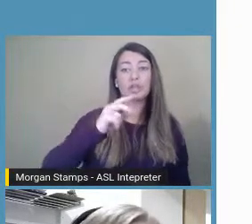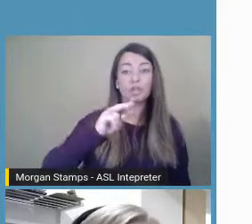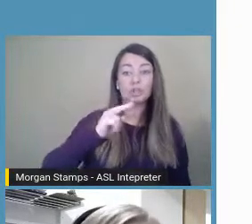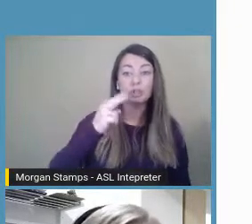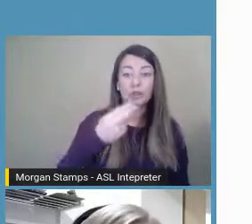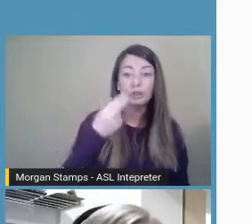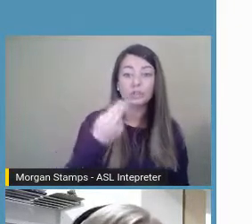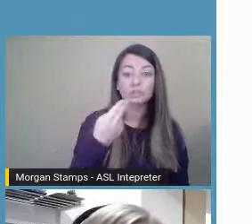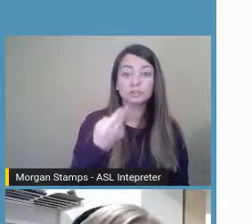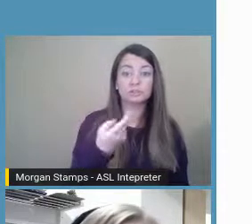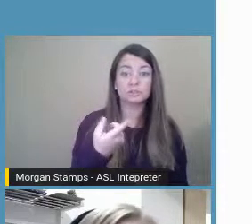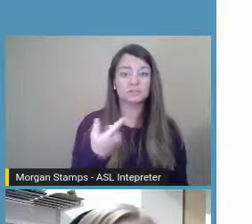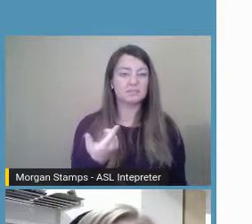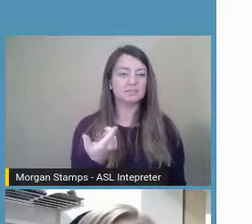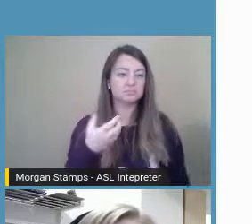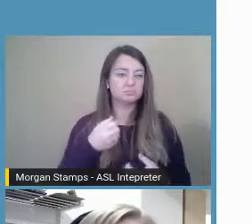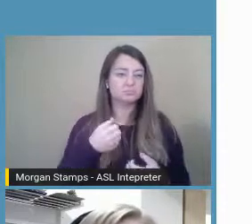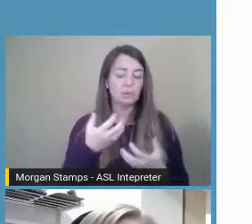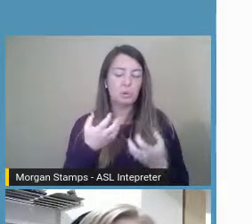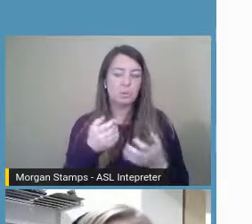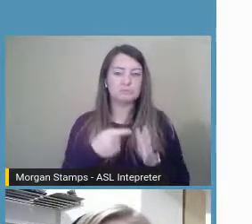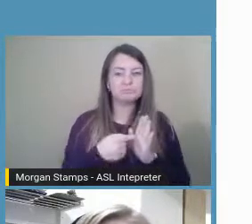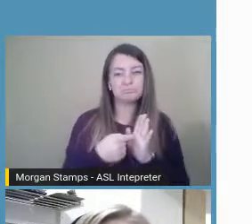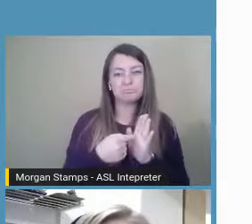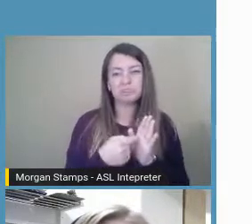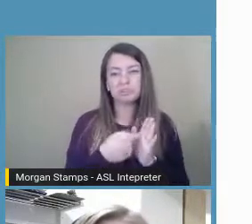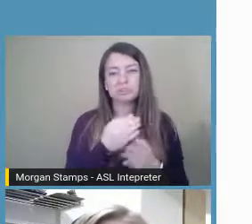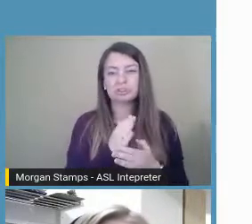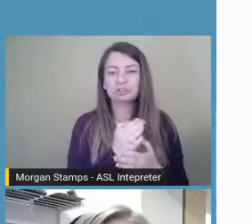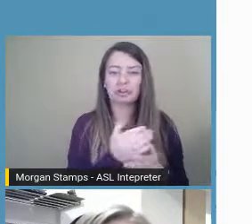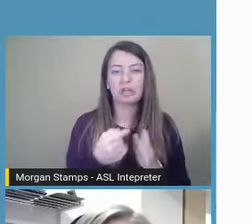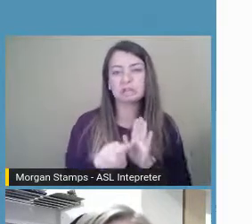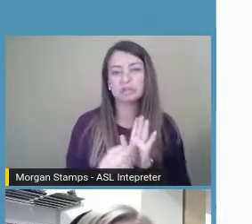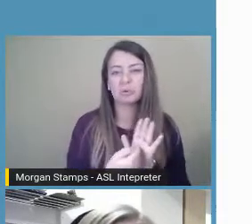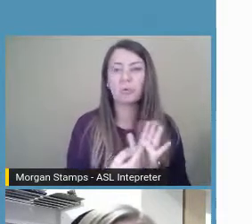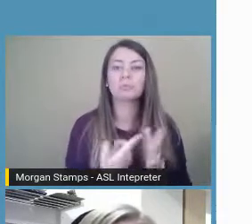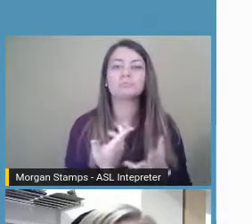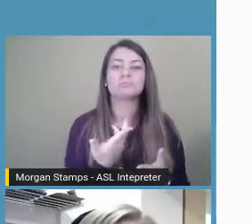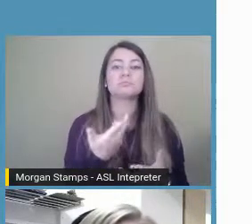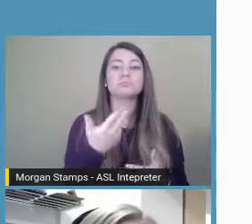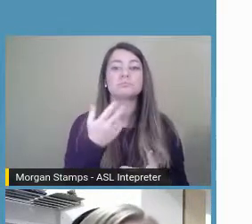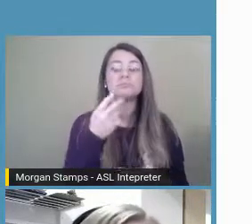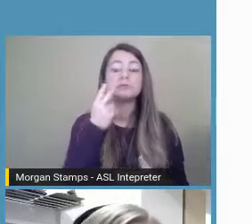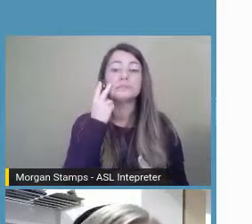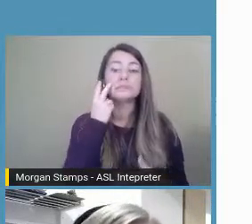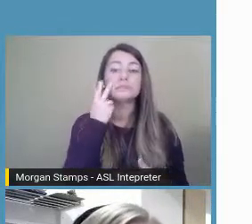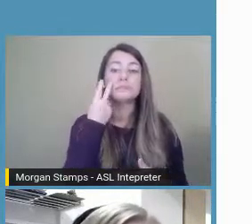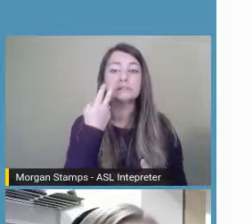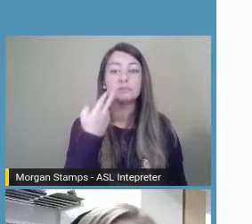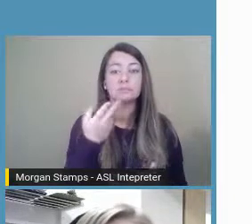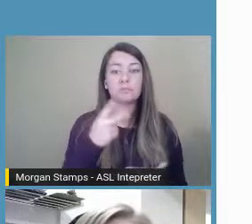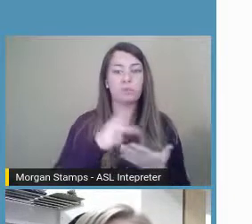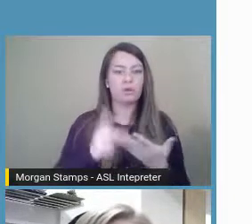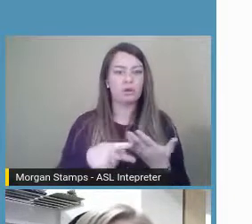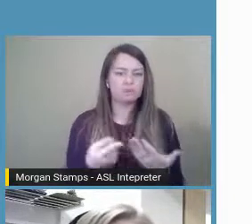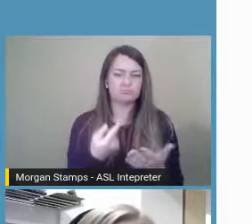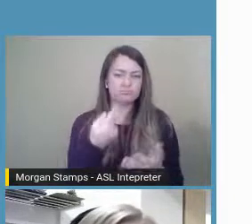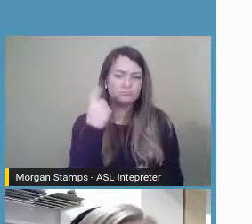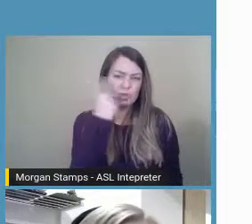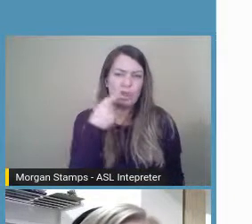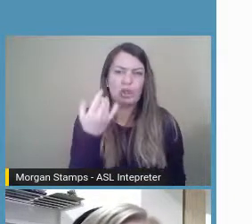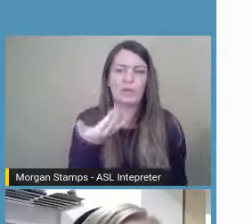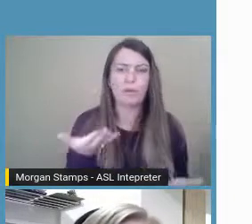just published a coloring book, so she granted us permission to email out a couple of pages for participants to use,